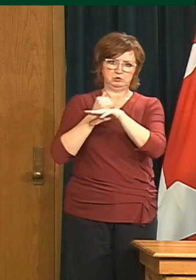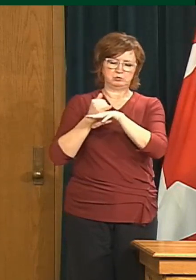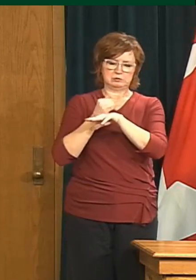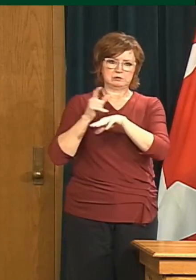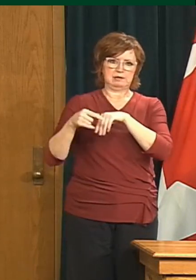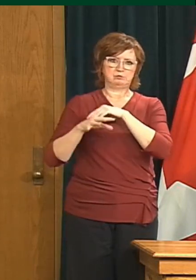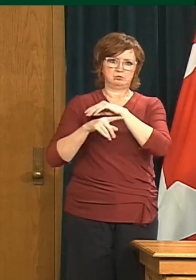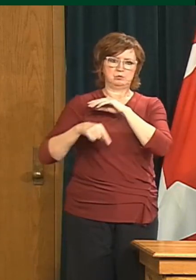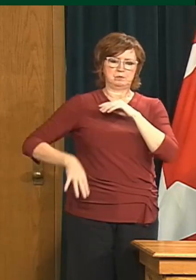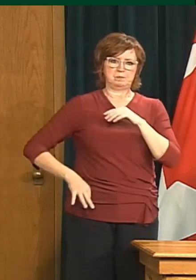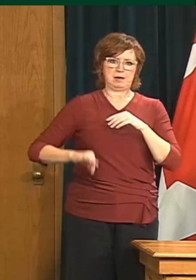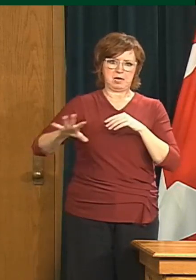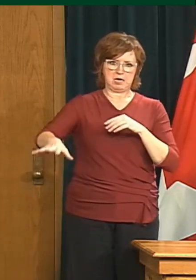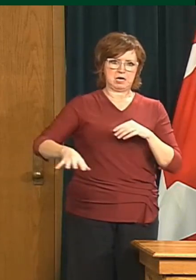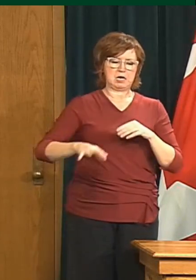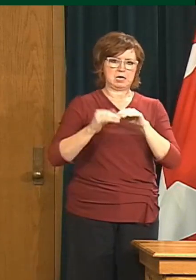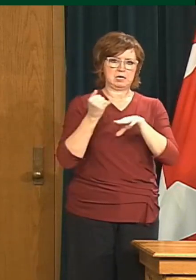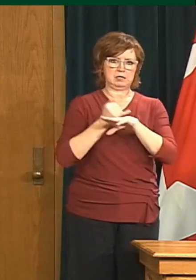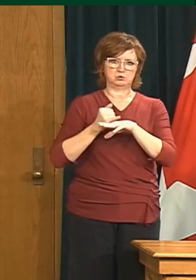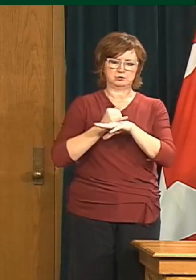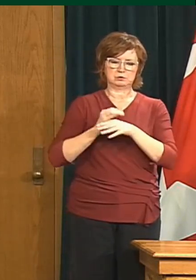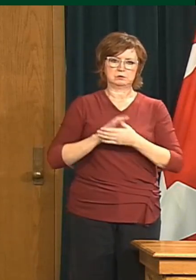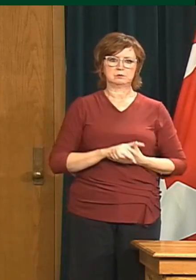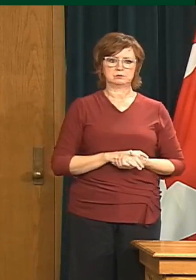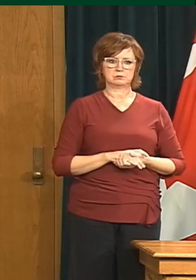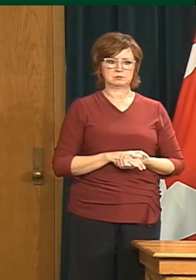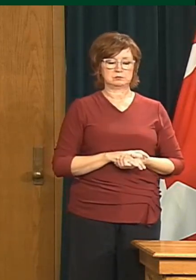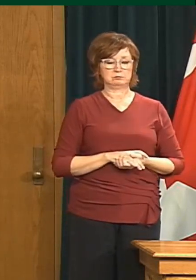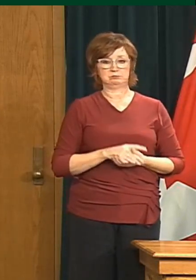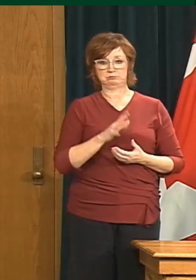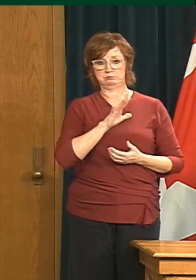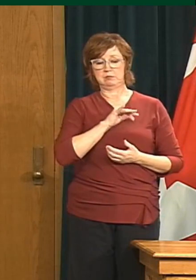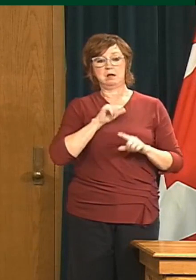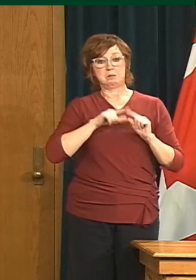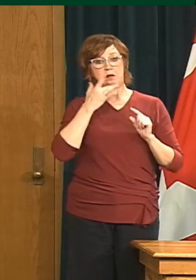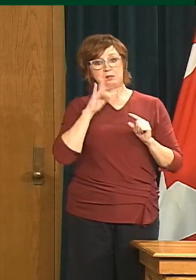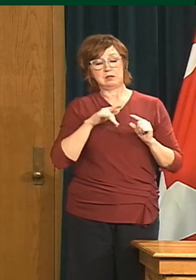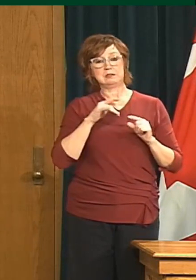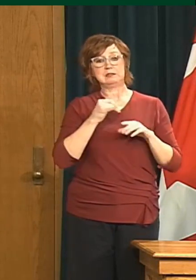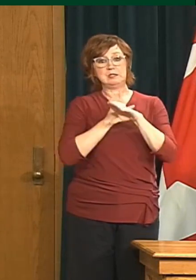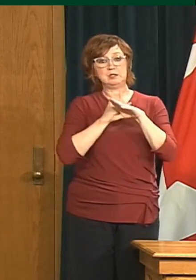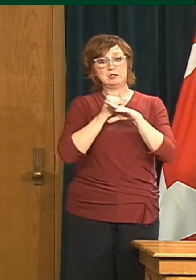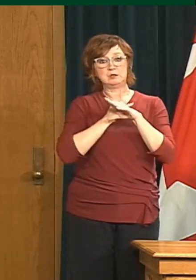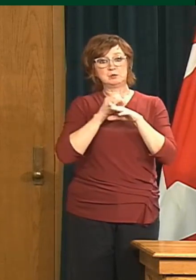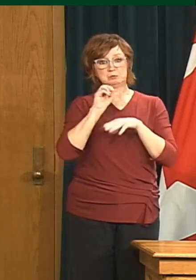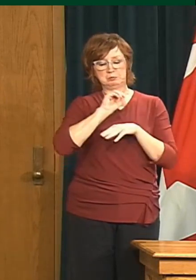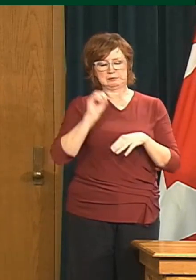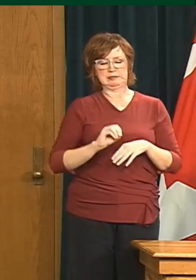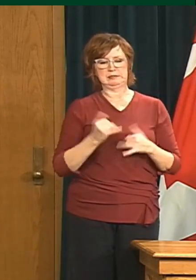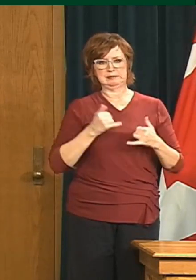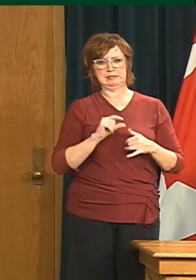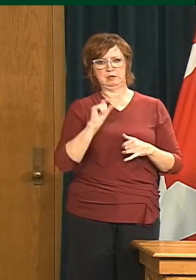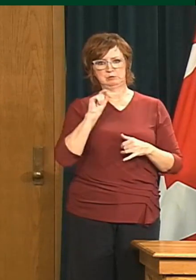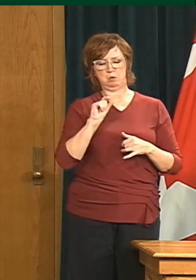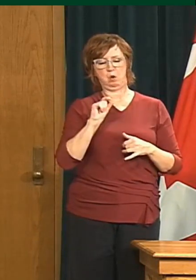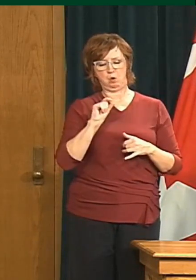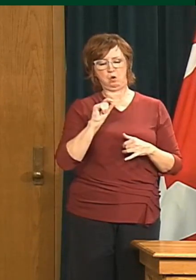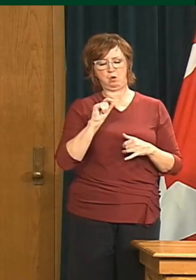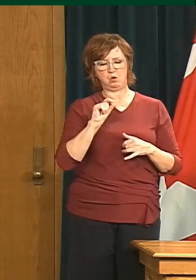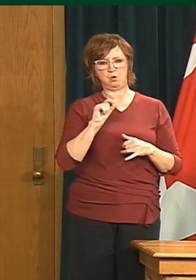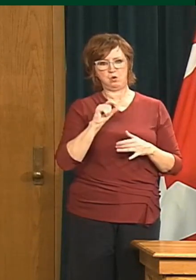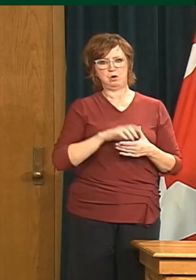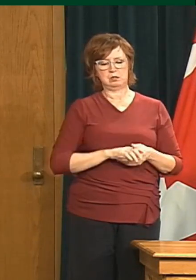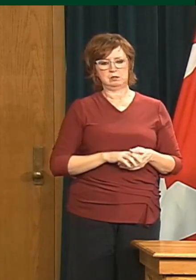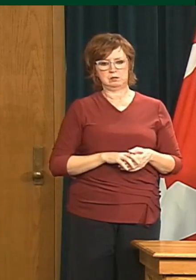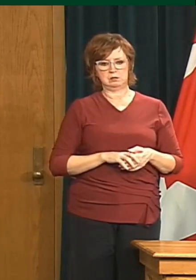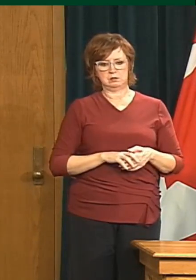although we can borrow right now at very low interest rates, and depending how it's very challenging right now